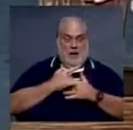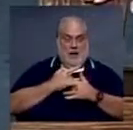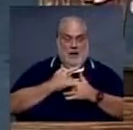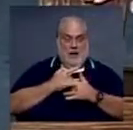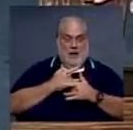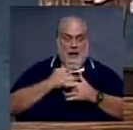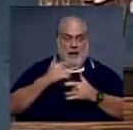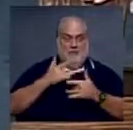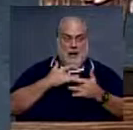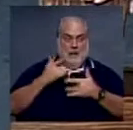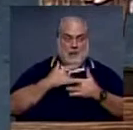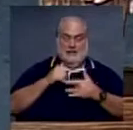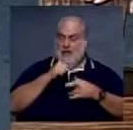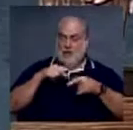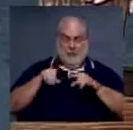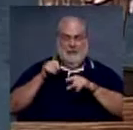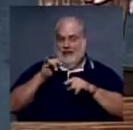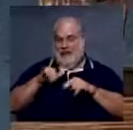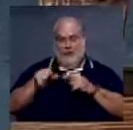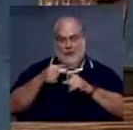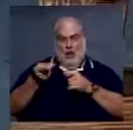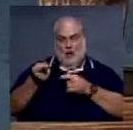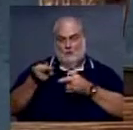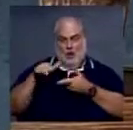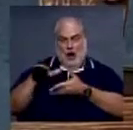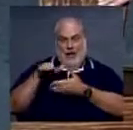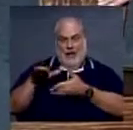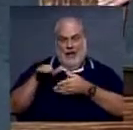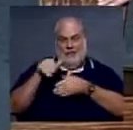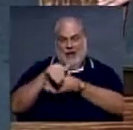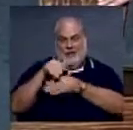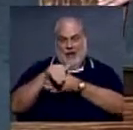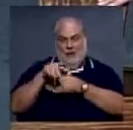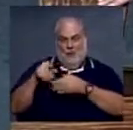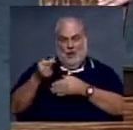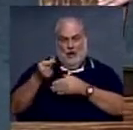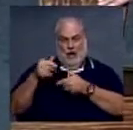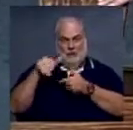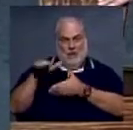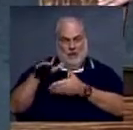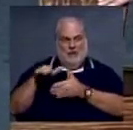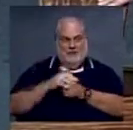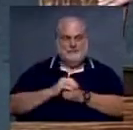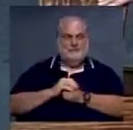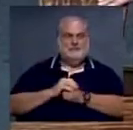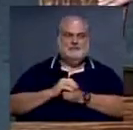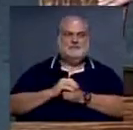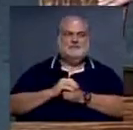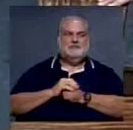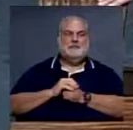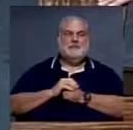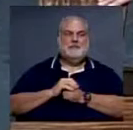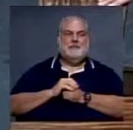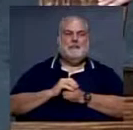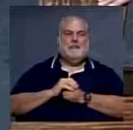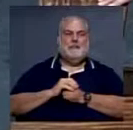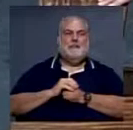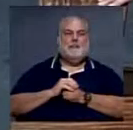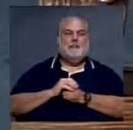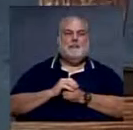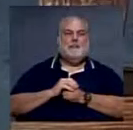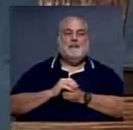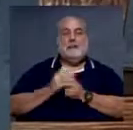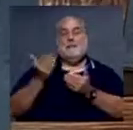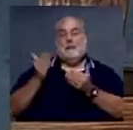Mandy, my concern isn't during the day with dogs barking. My concern is at night with the dogs barking. So maybe his